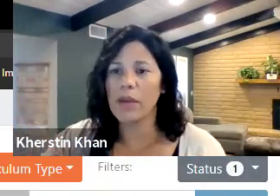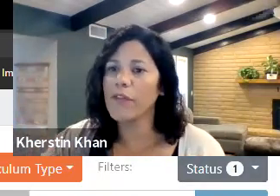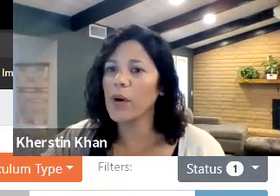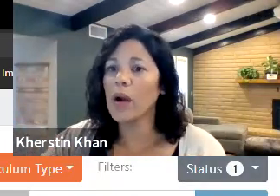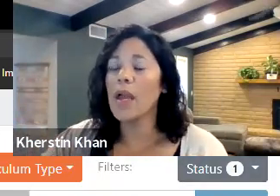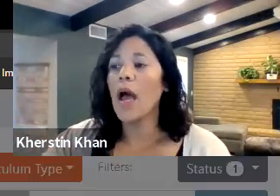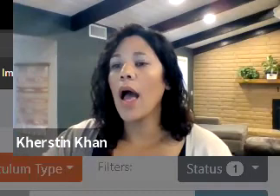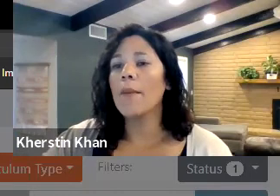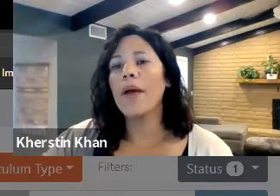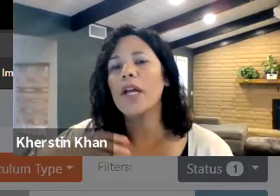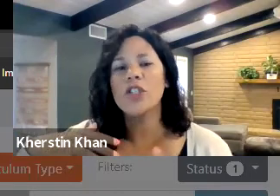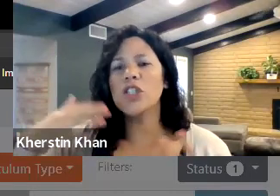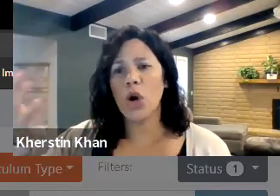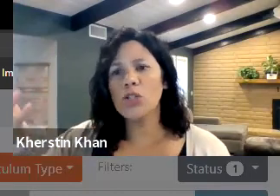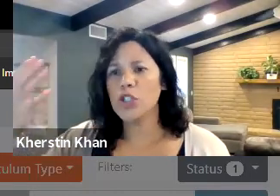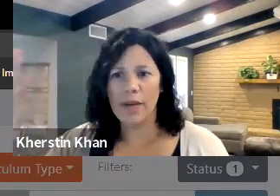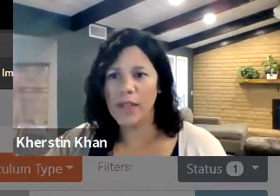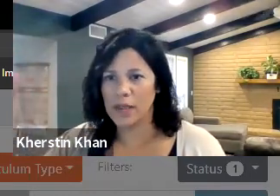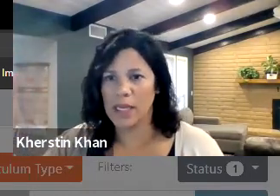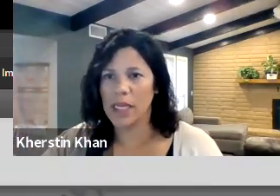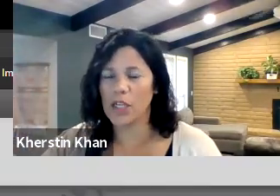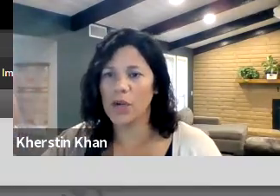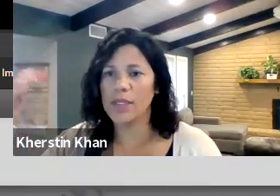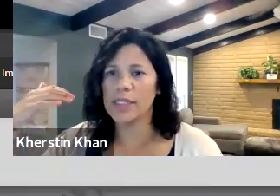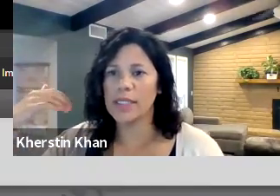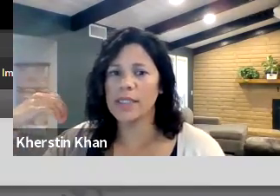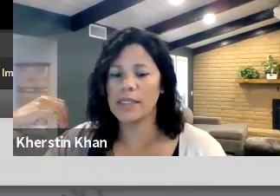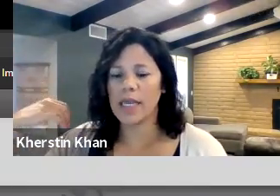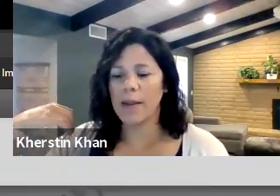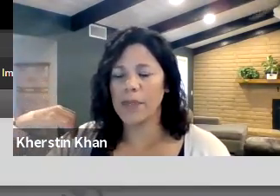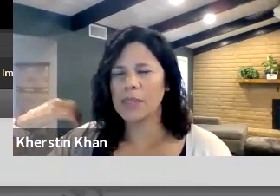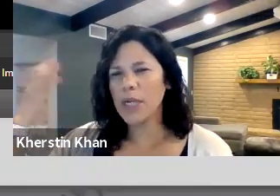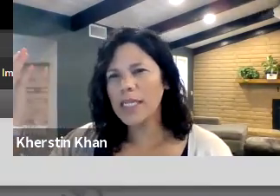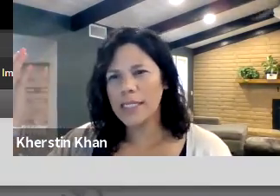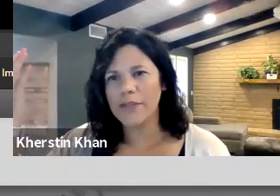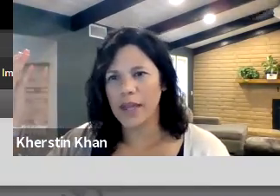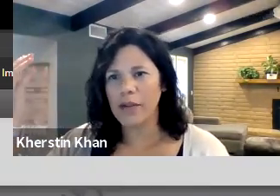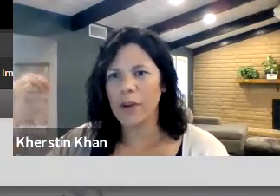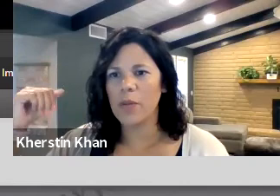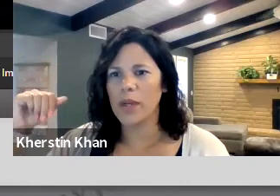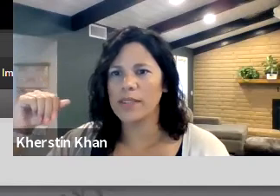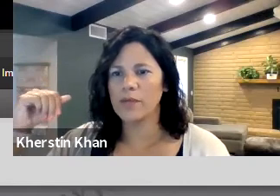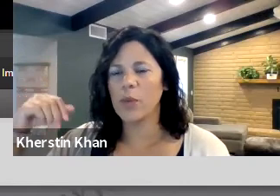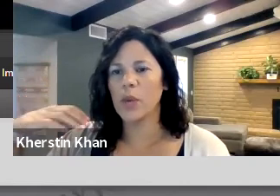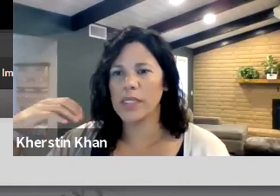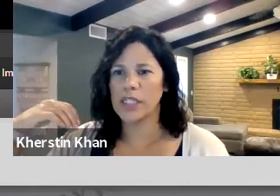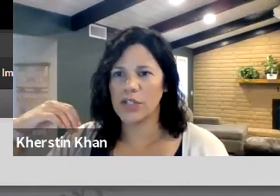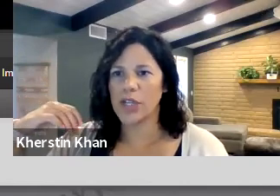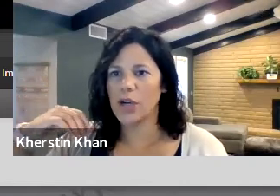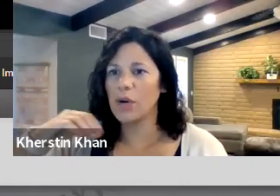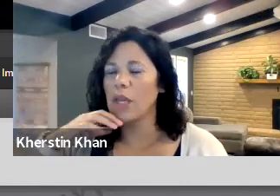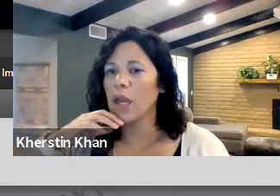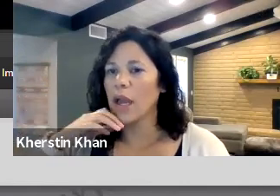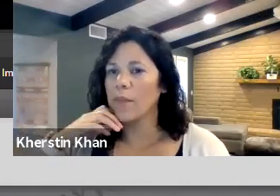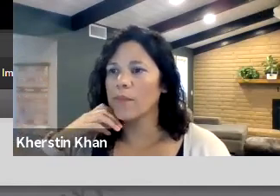going to be looking for. And just the culture of the committee, you know, is markedly different from what it was